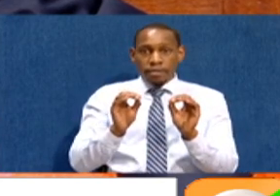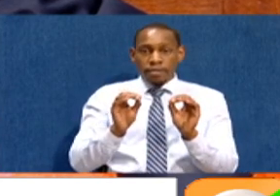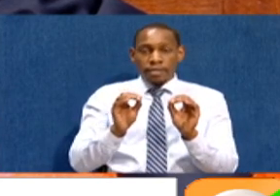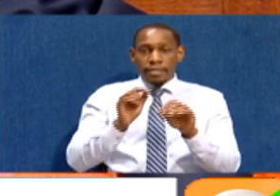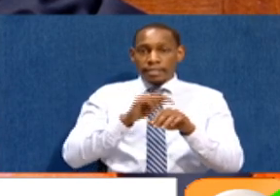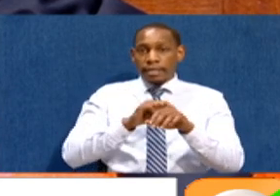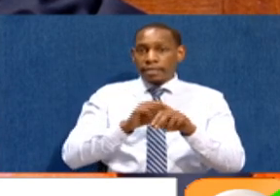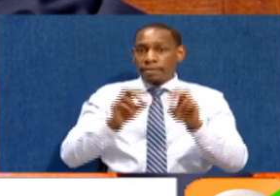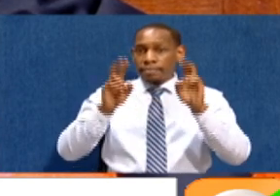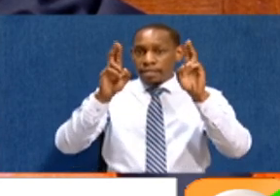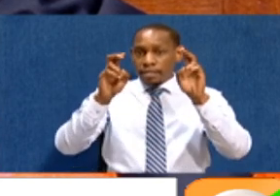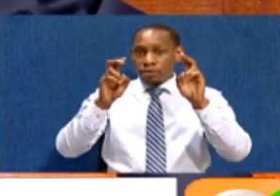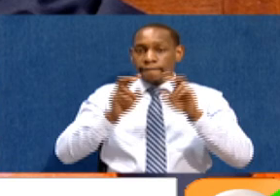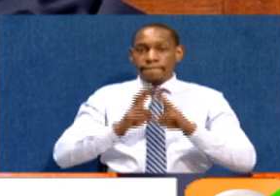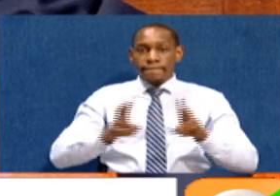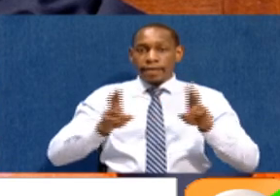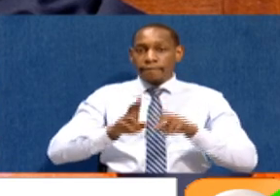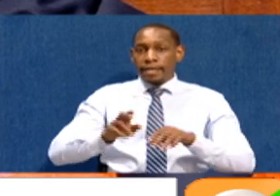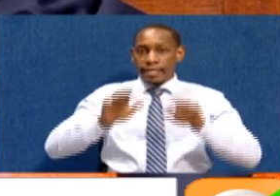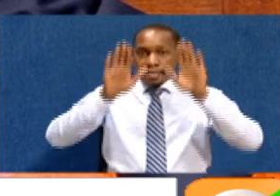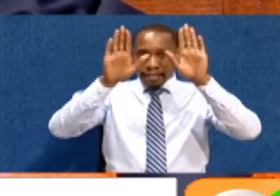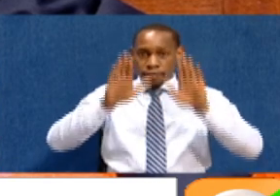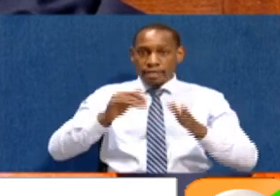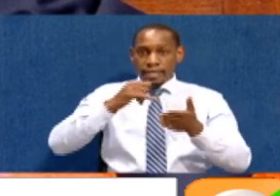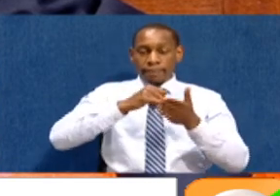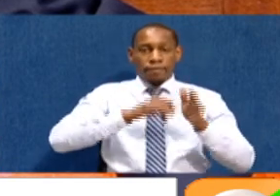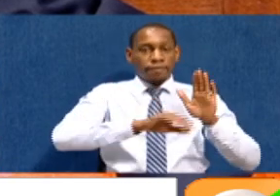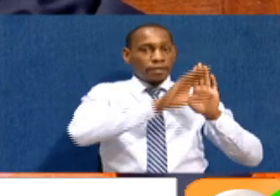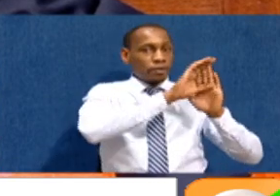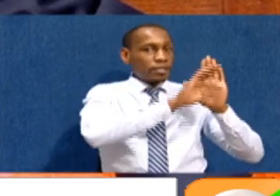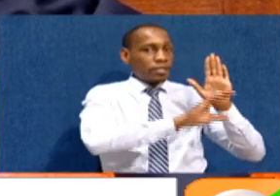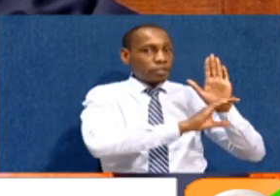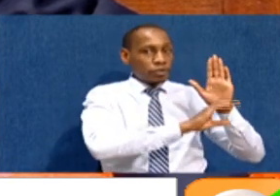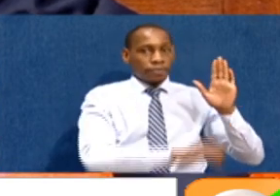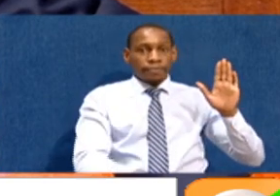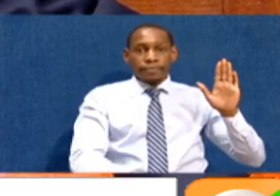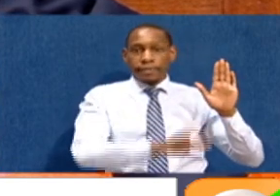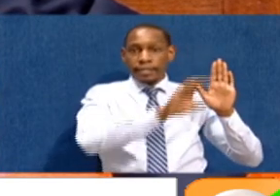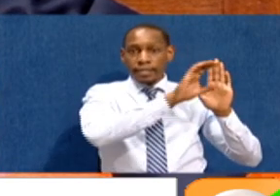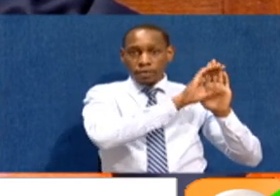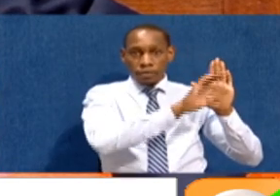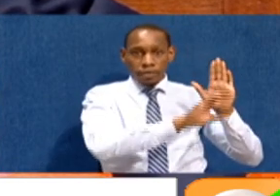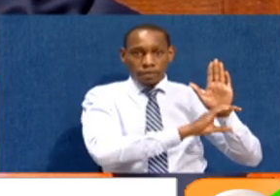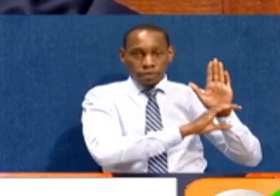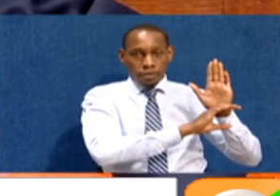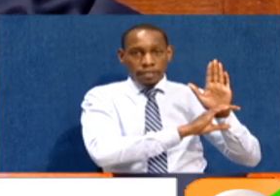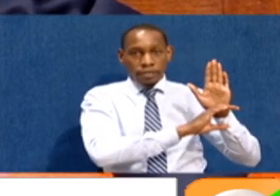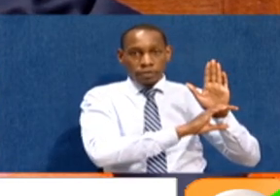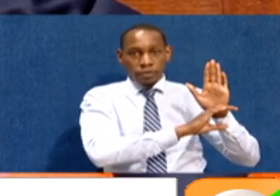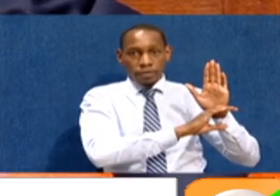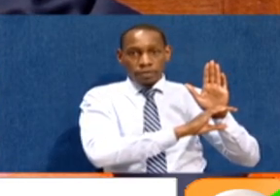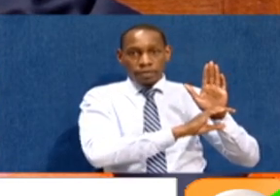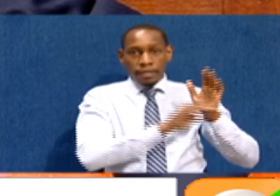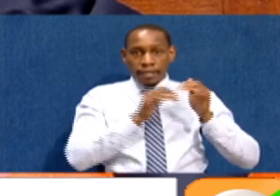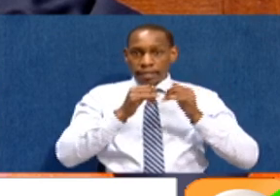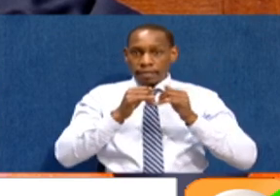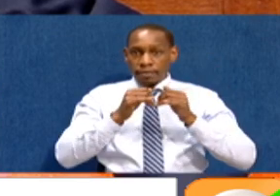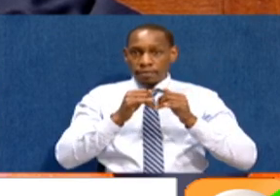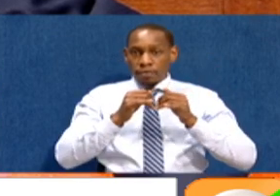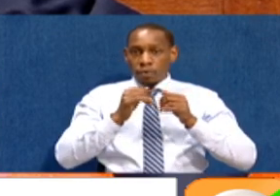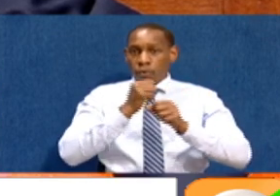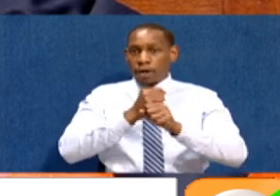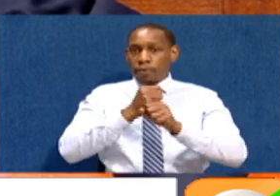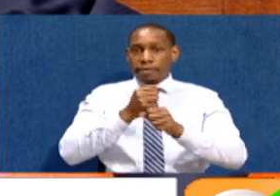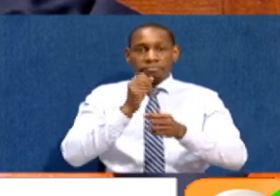a matter so important as the Constitution, the constitutional dispensation, whether we